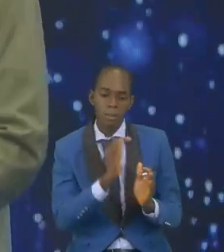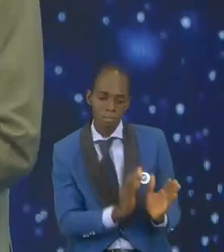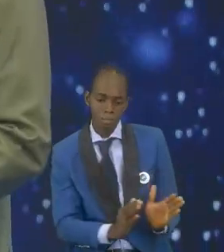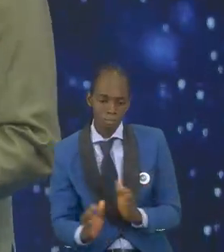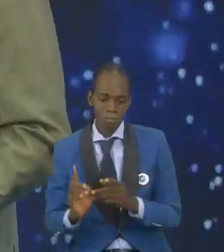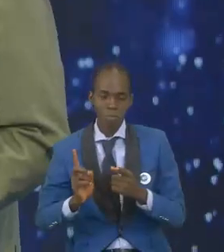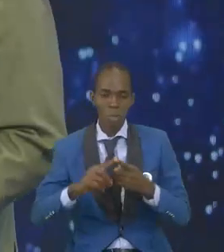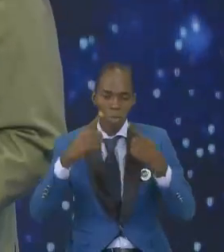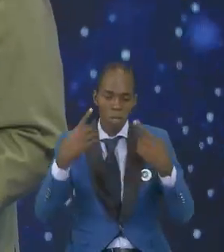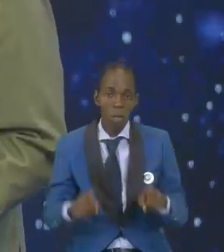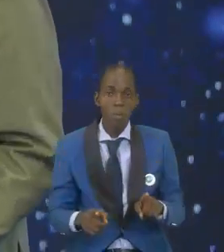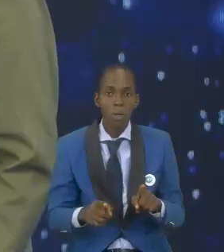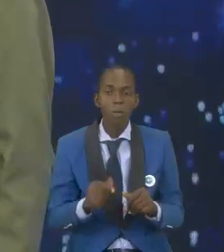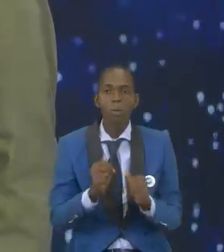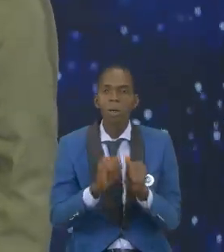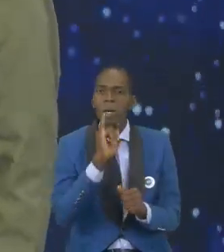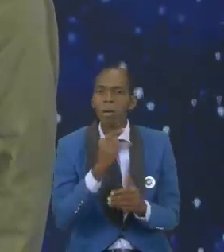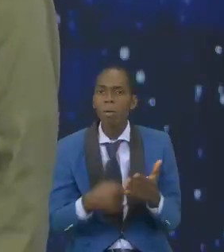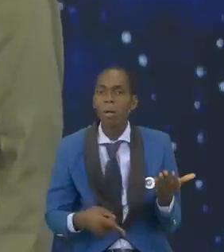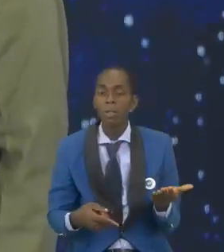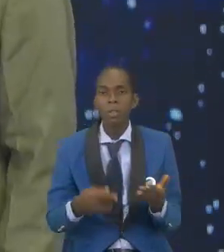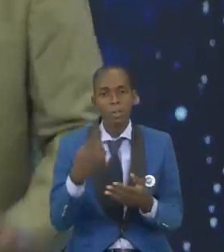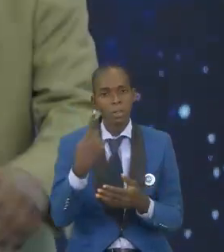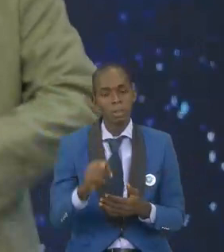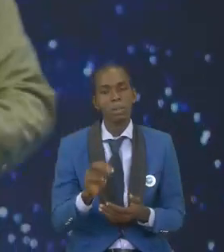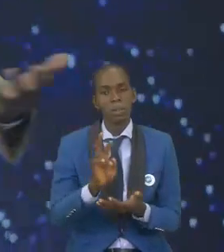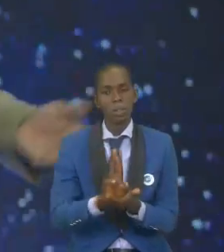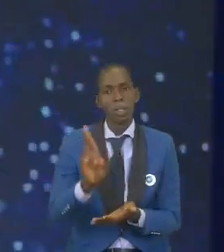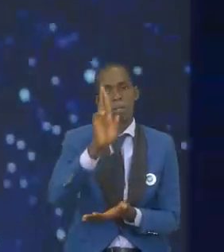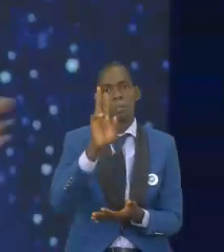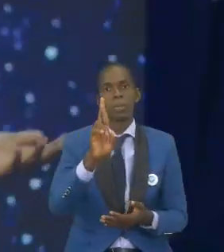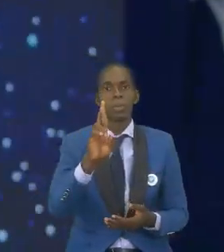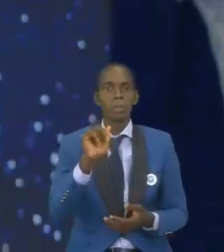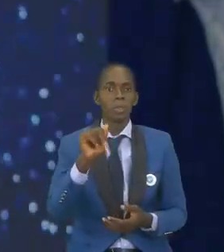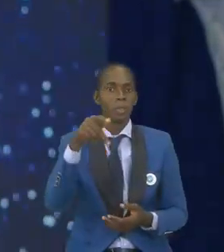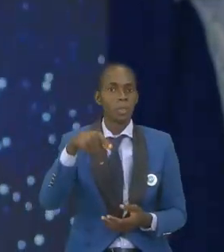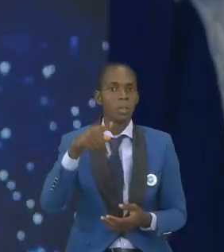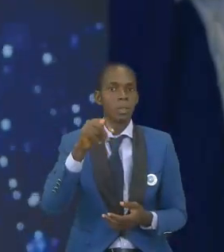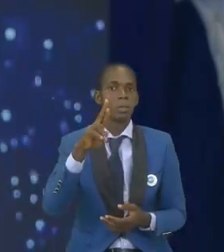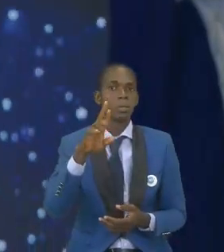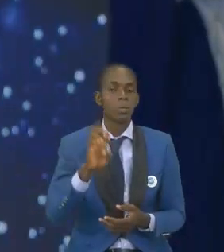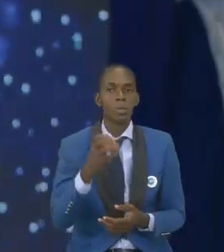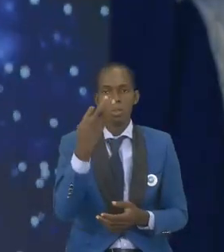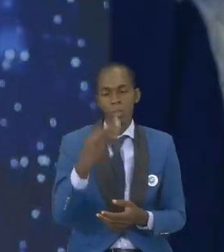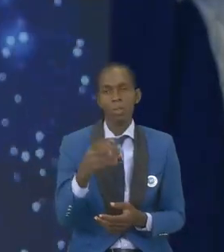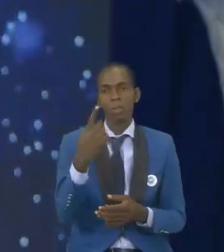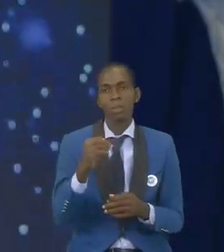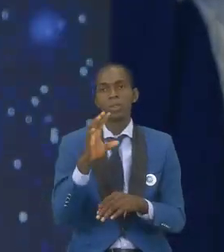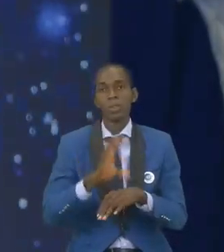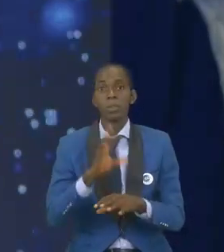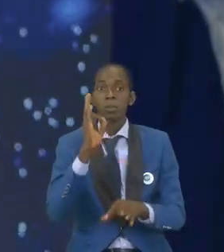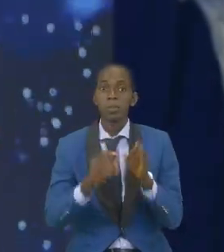church. And if you're not ready, you're not saved, you're just, you know, at the retreat, and then you are